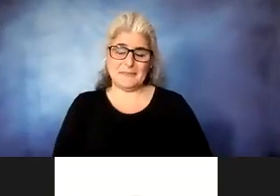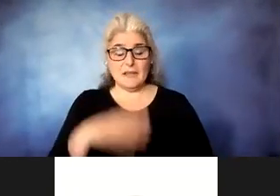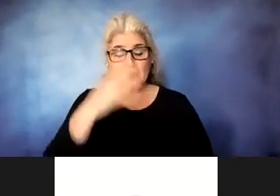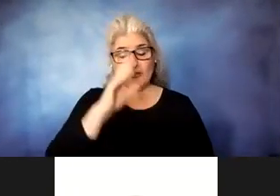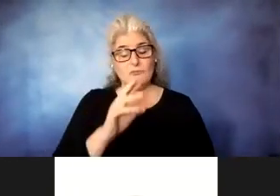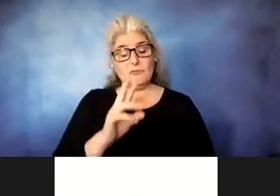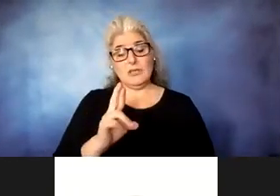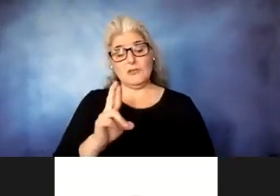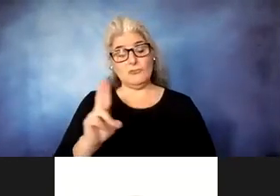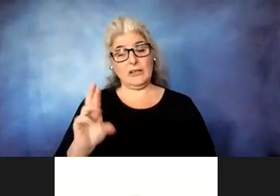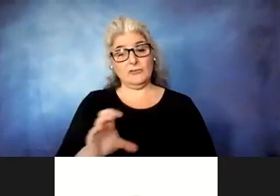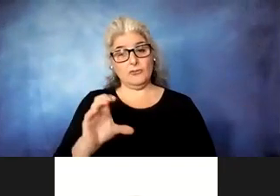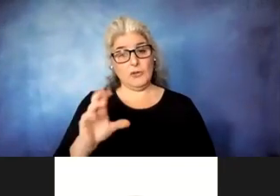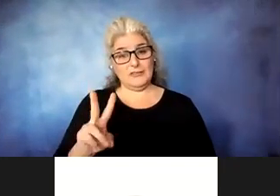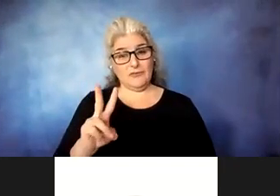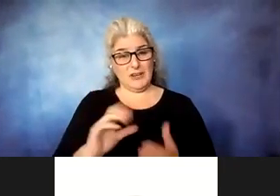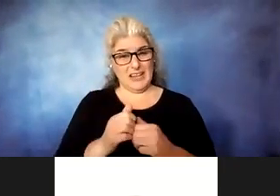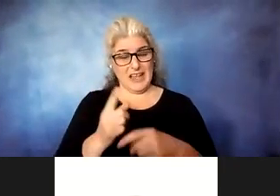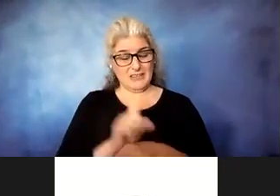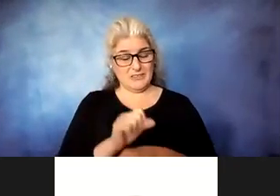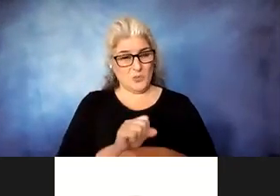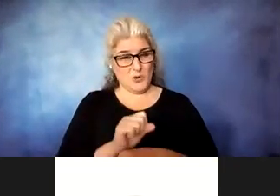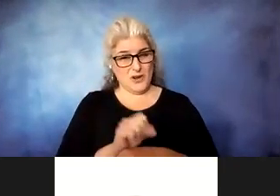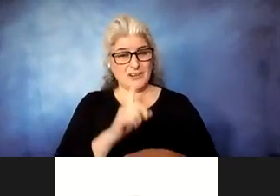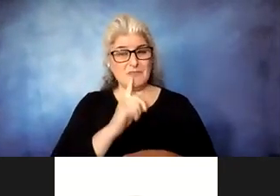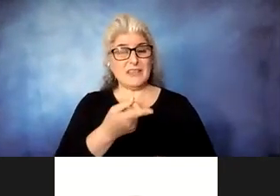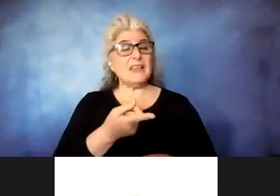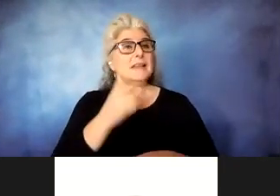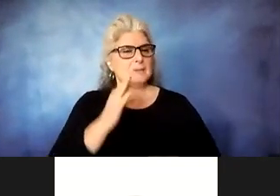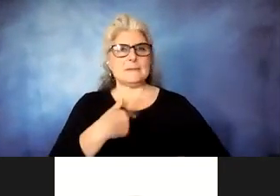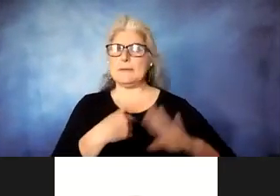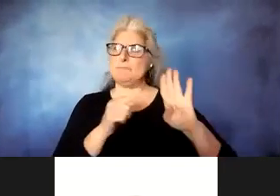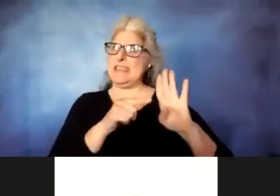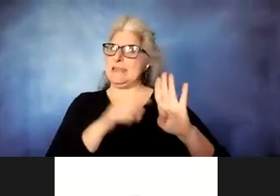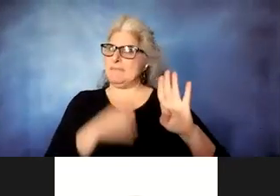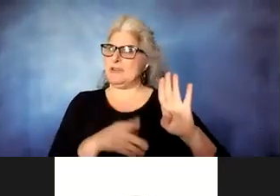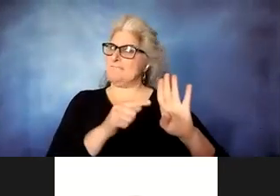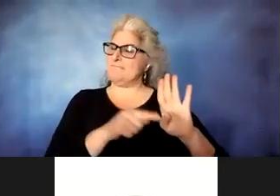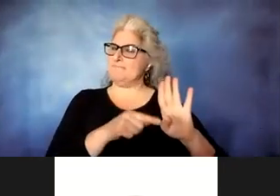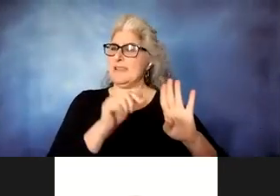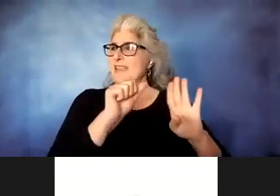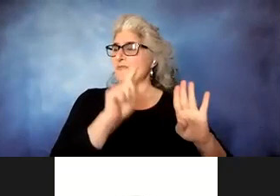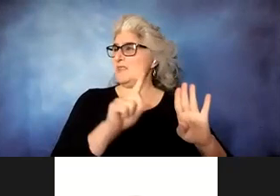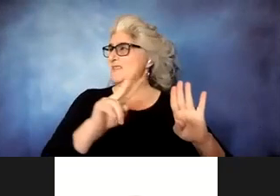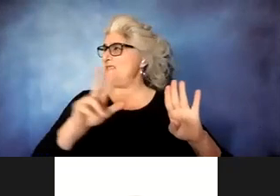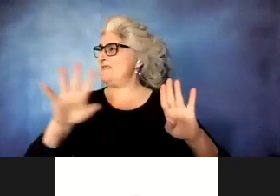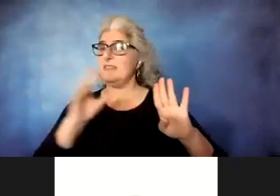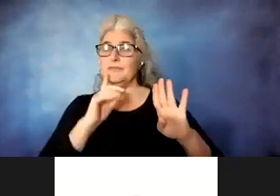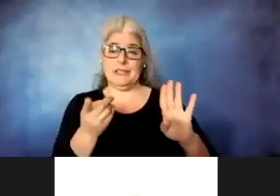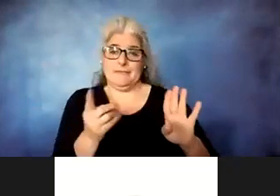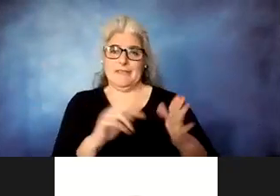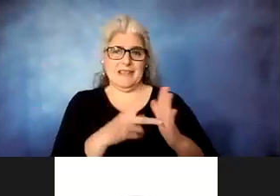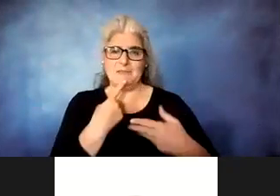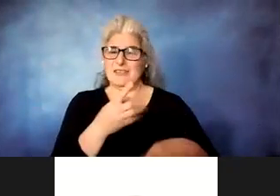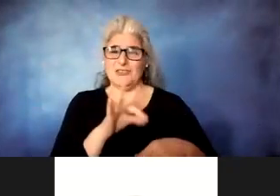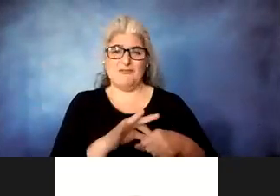voting works, this ballot marking candidate B for all available rankings is virtually the same as just voting for candidate B